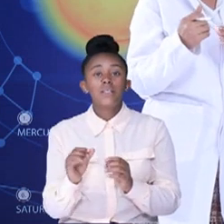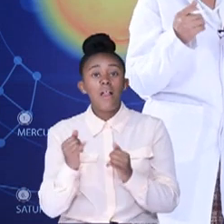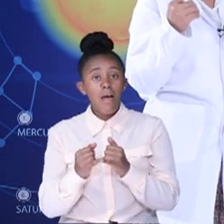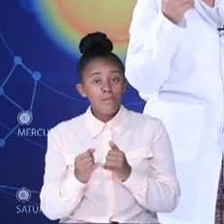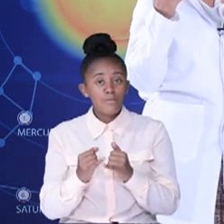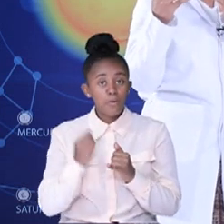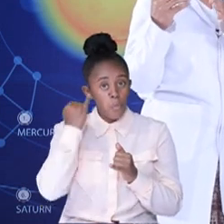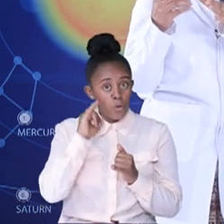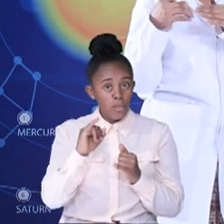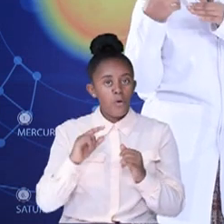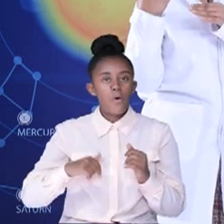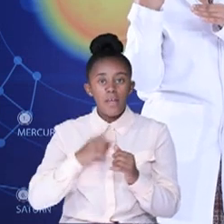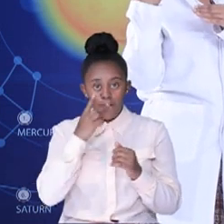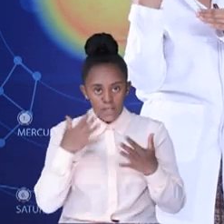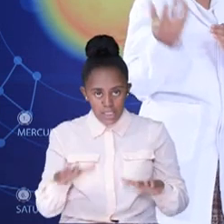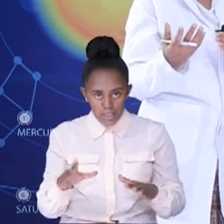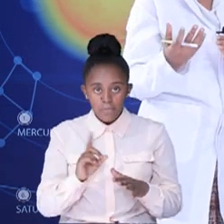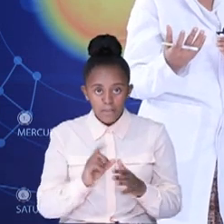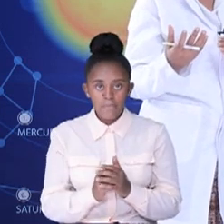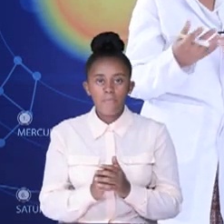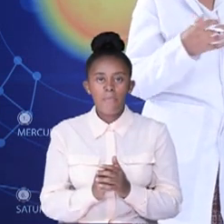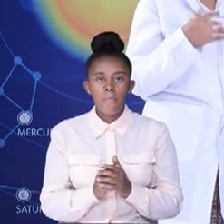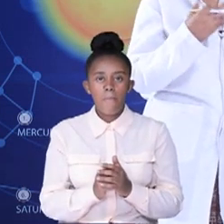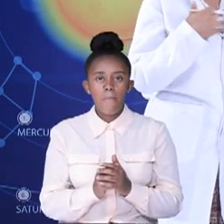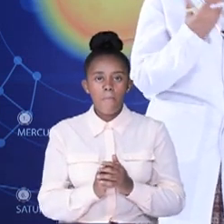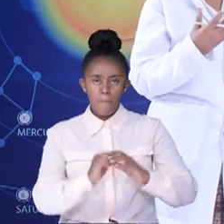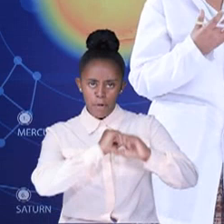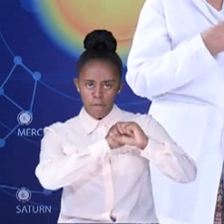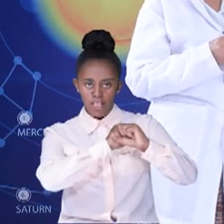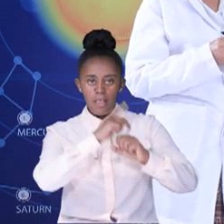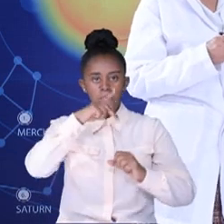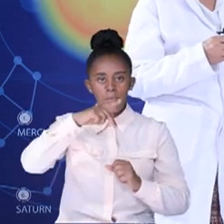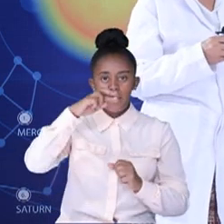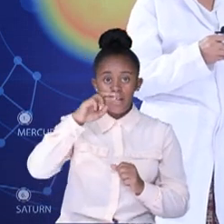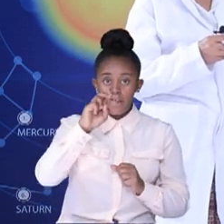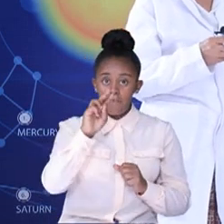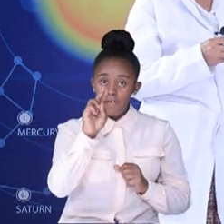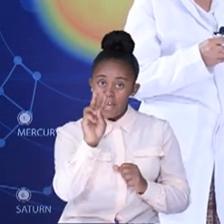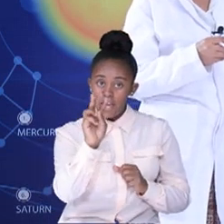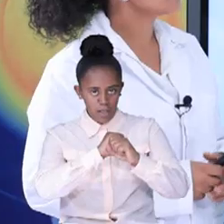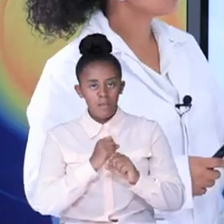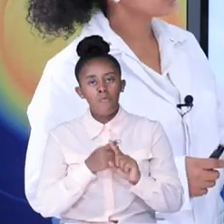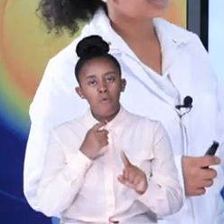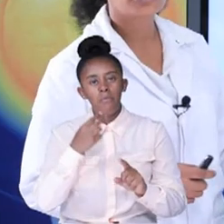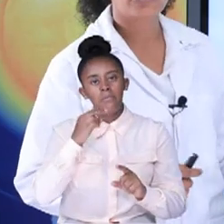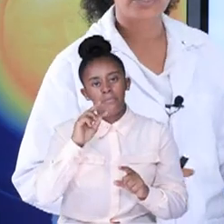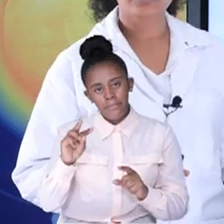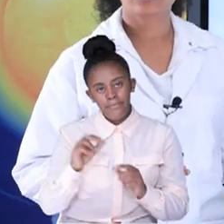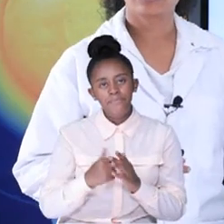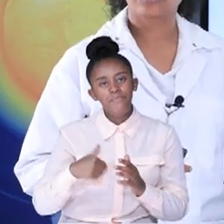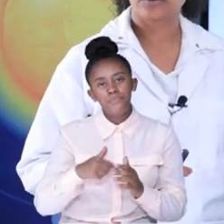last point we have seen is prevention. How can we prevent ourselves from HIV? We